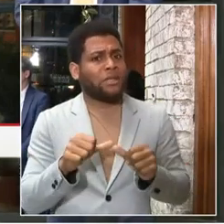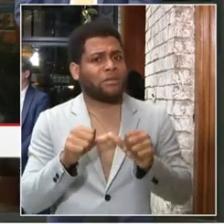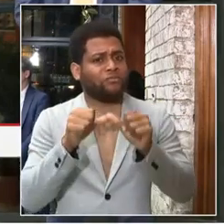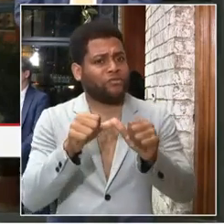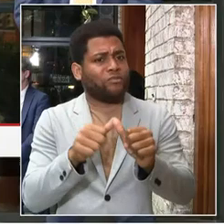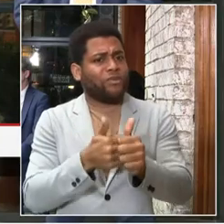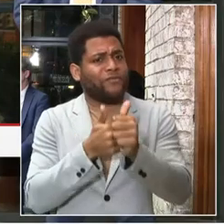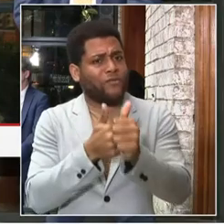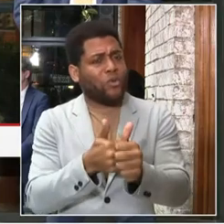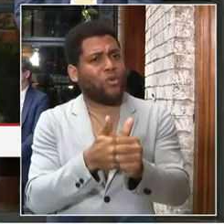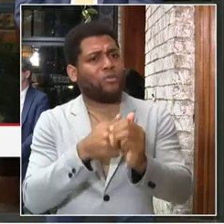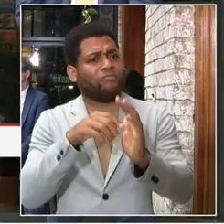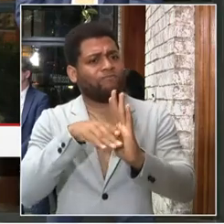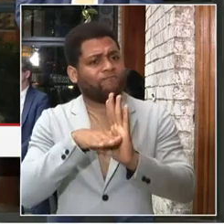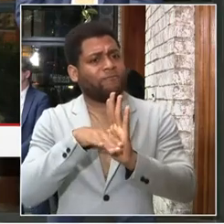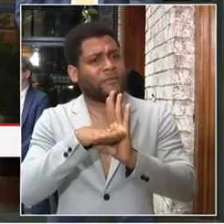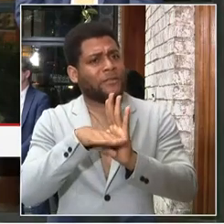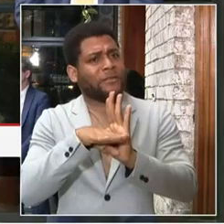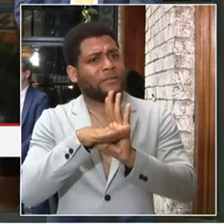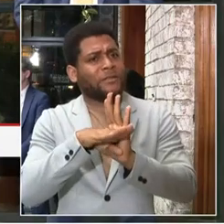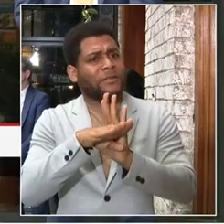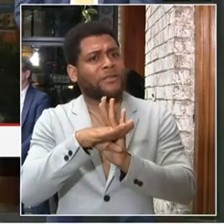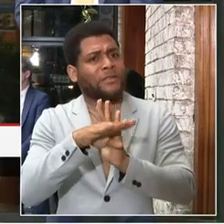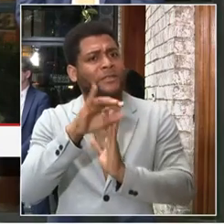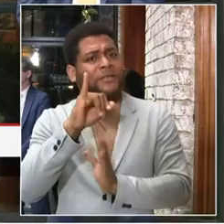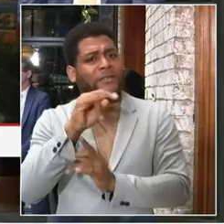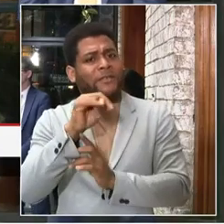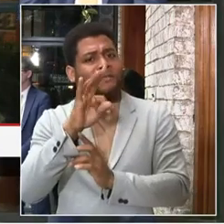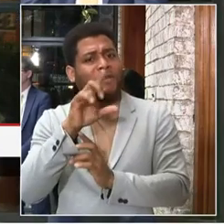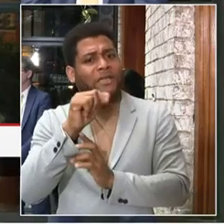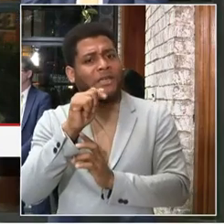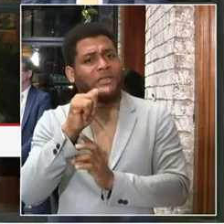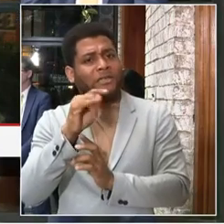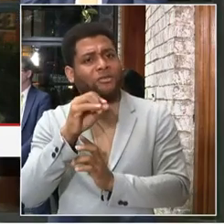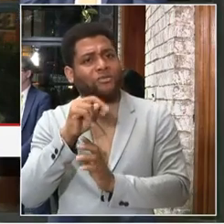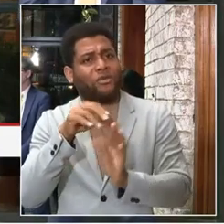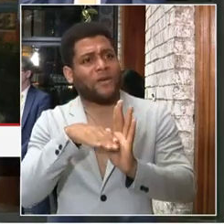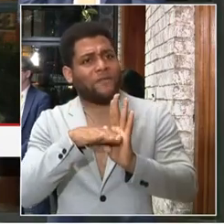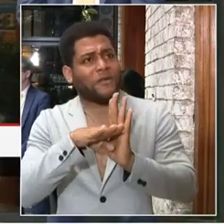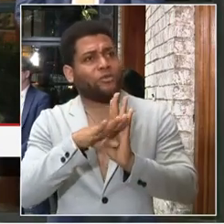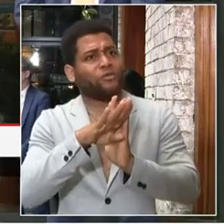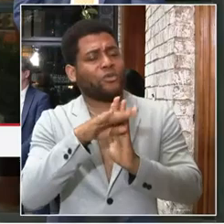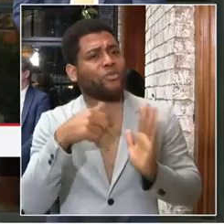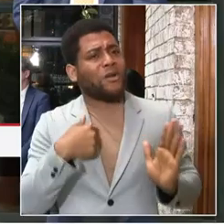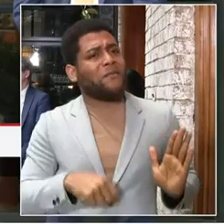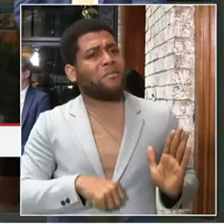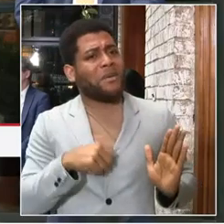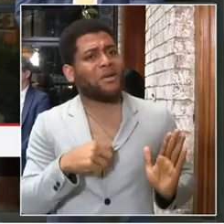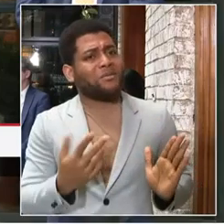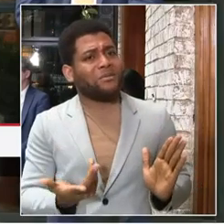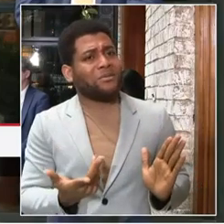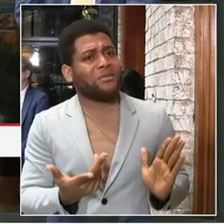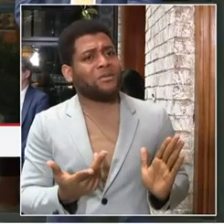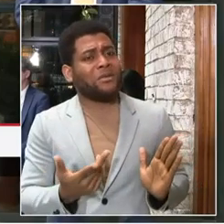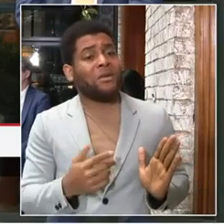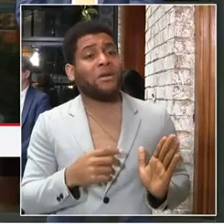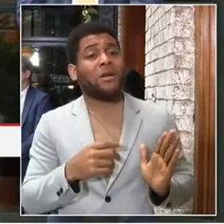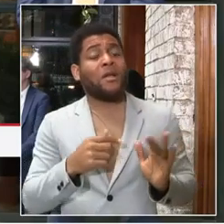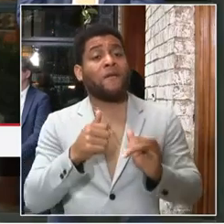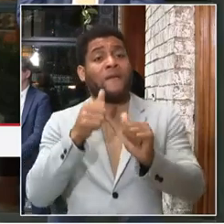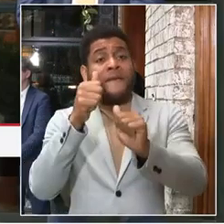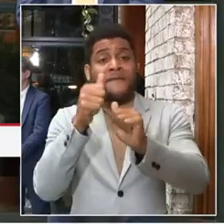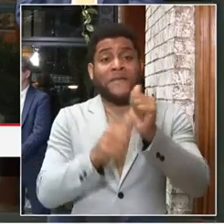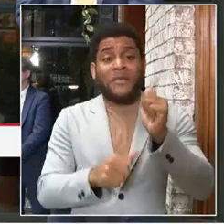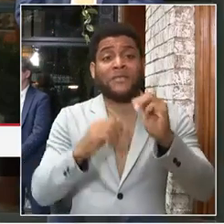people in DC can earn a good job. We're very proud that we have per capita invested more in affordable housing over the last